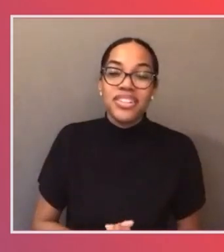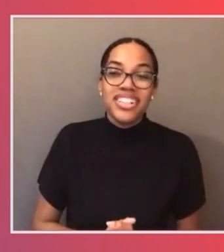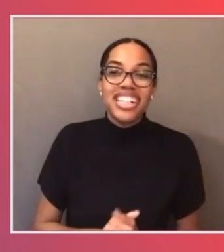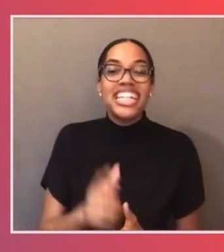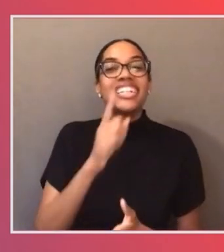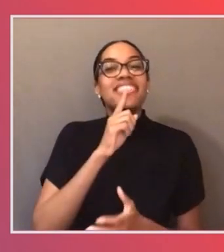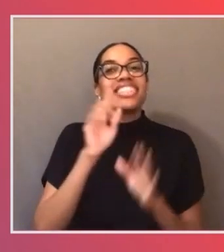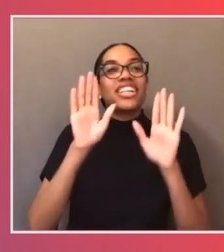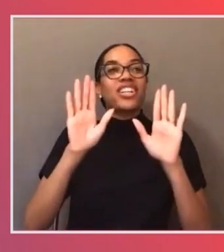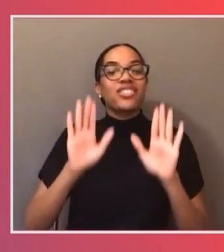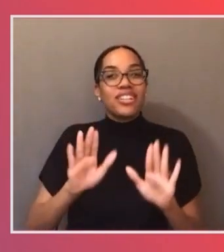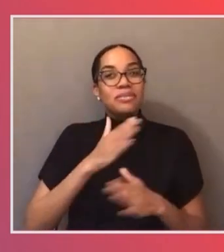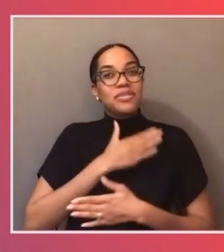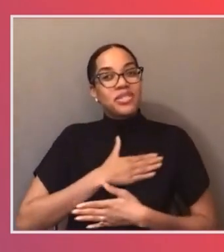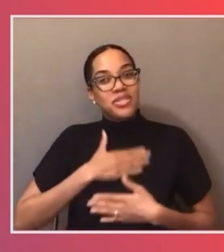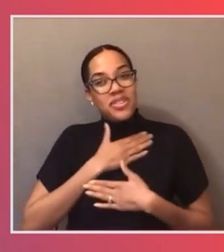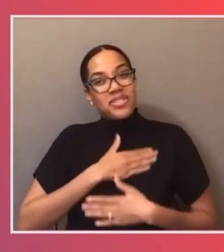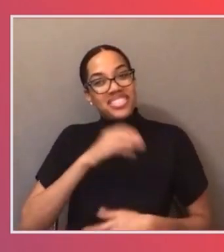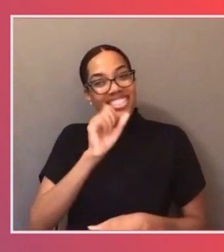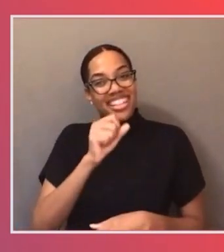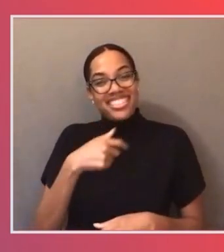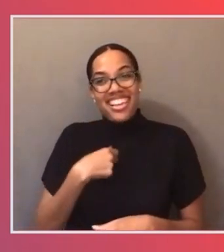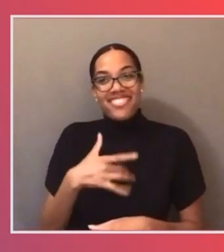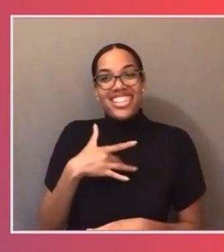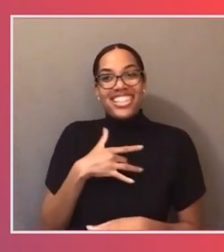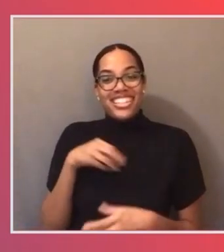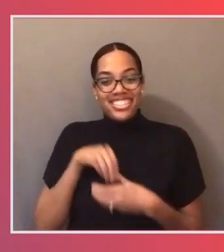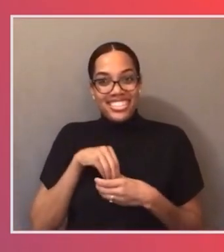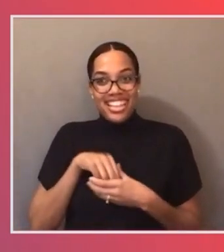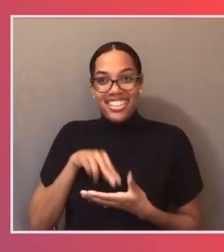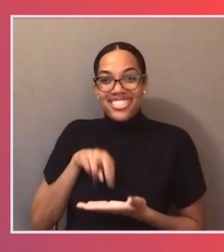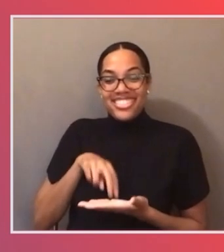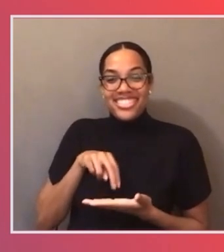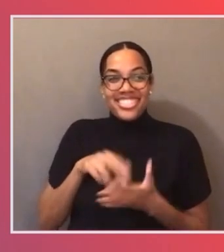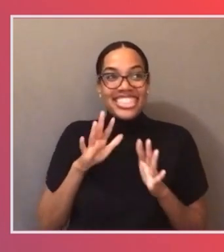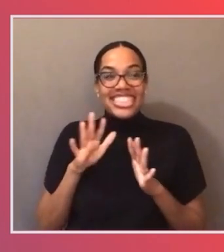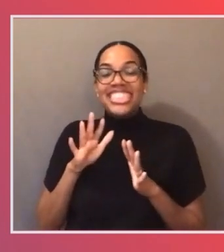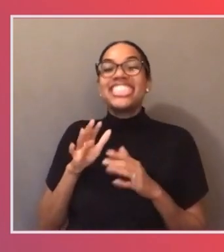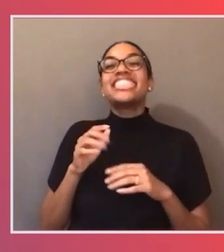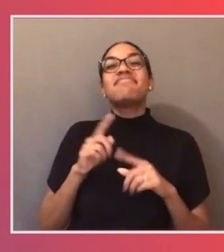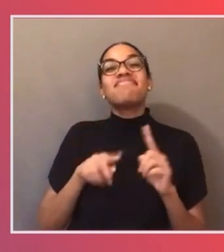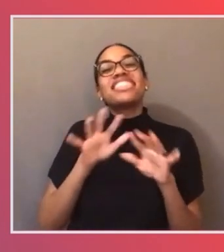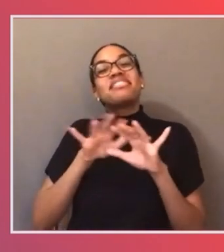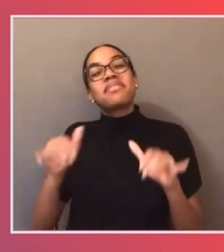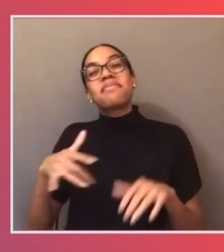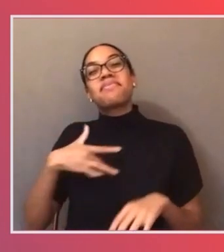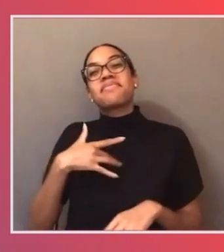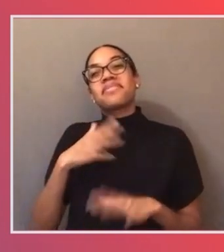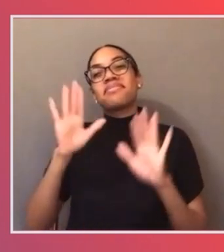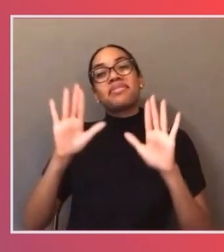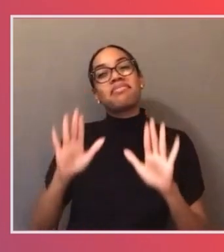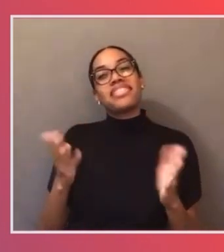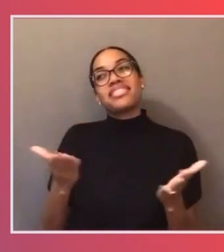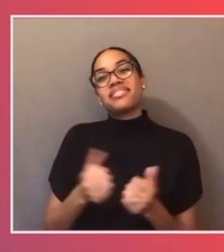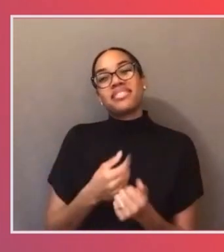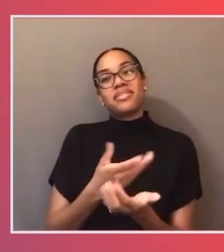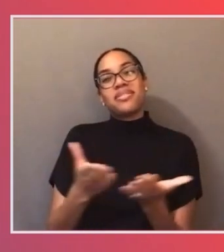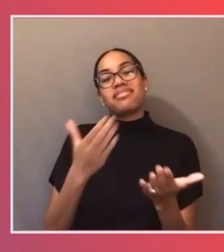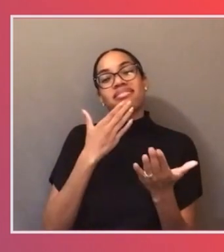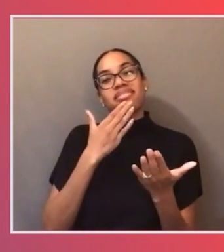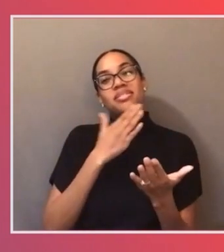out, but it's incredible what you guys are doing. So thank you for that. Thank you on behalf of Joe and myself. We're so